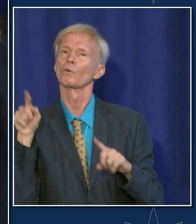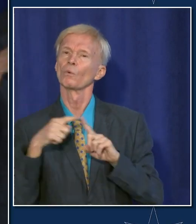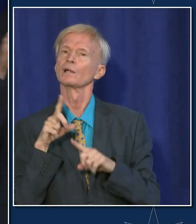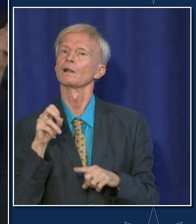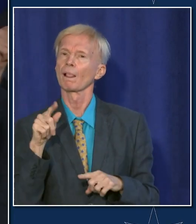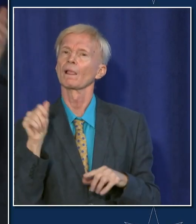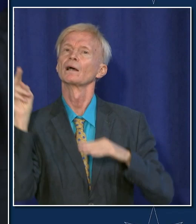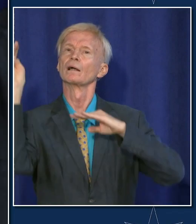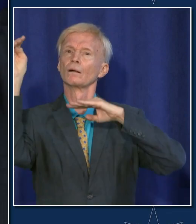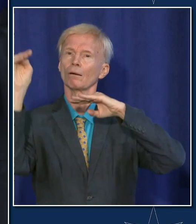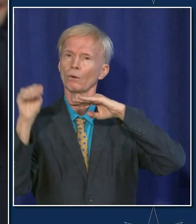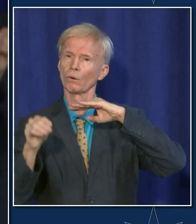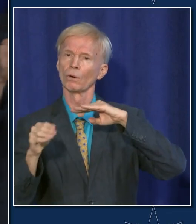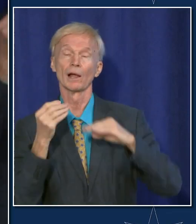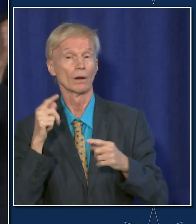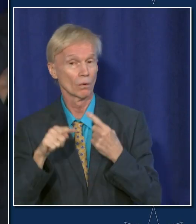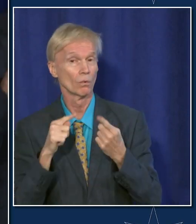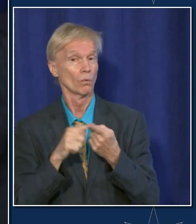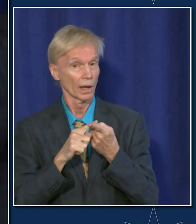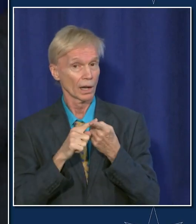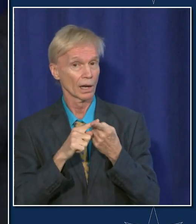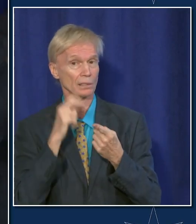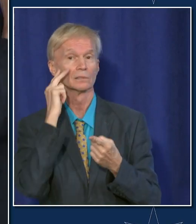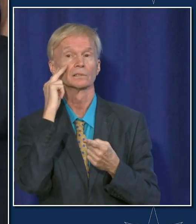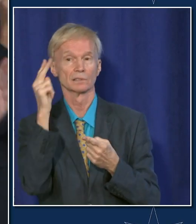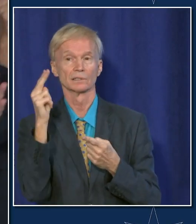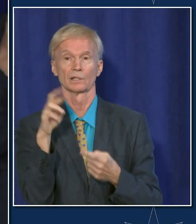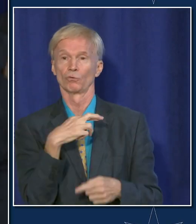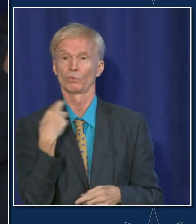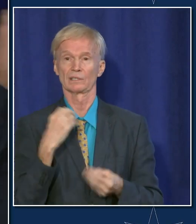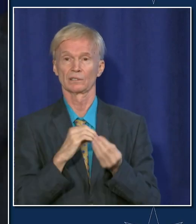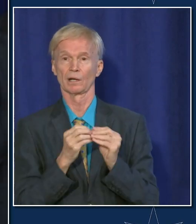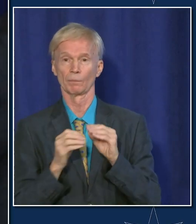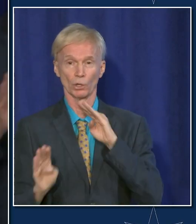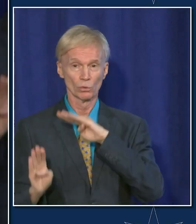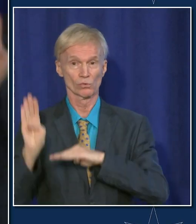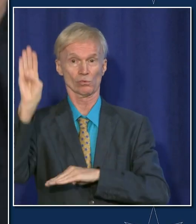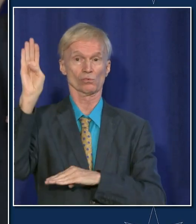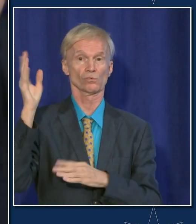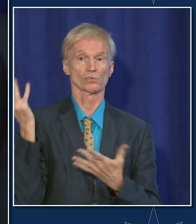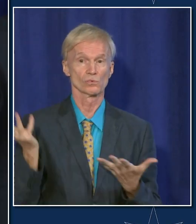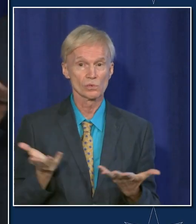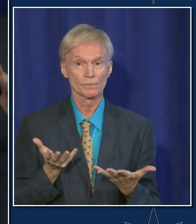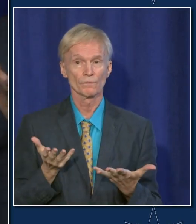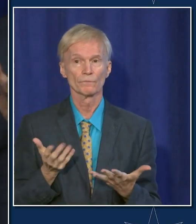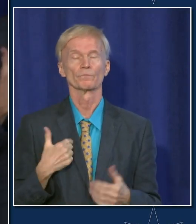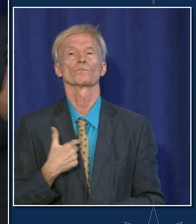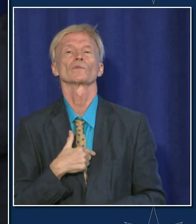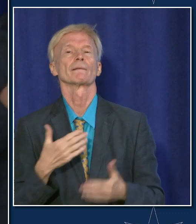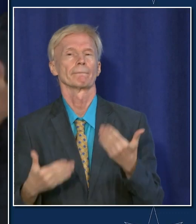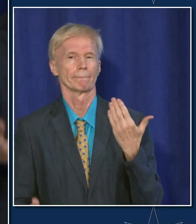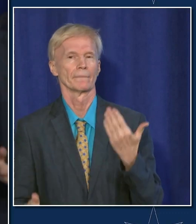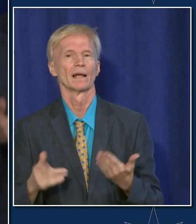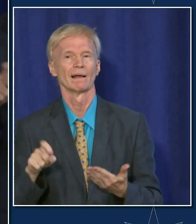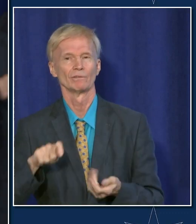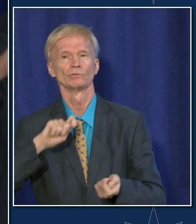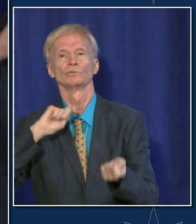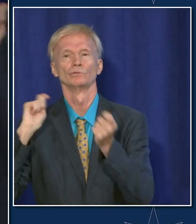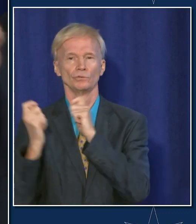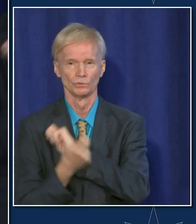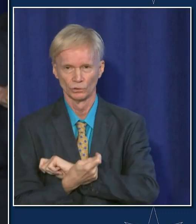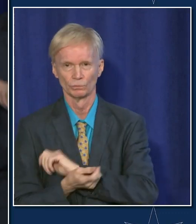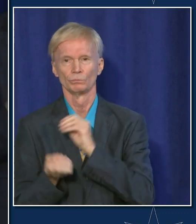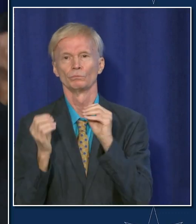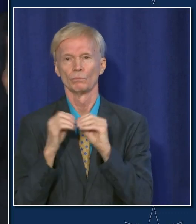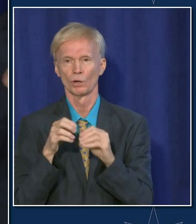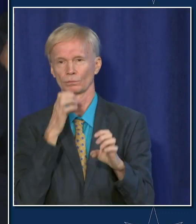And if we do see numbers, if we do see one of those risk factors move into the higher risk category, we may move to do some